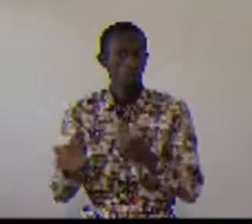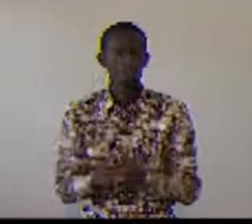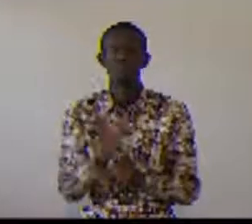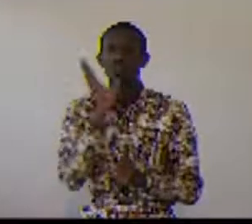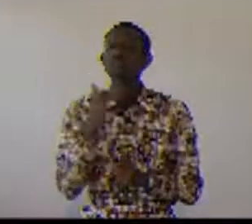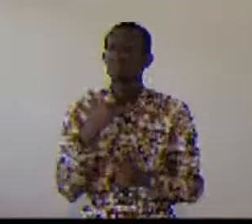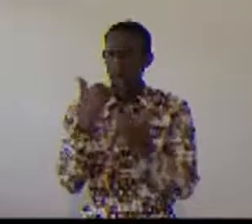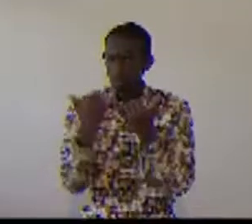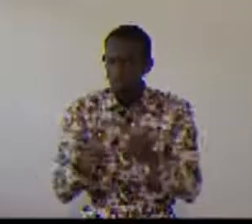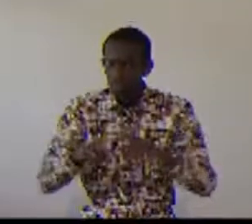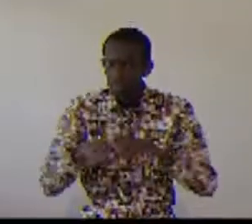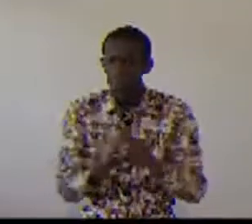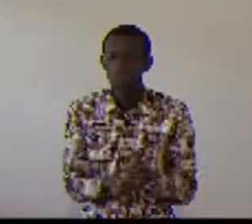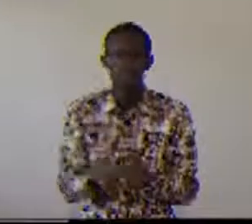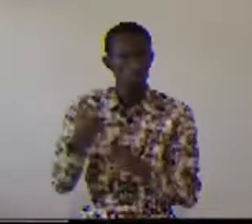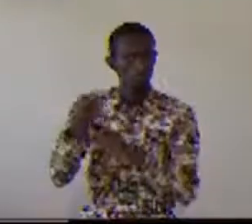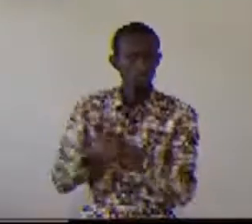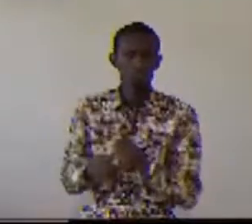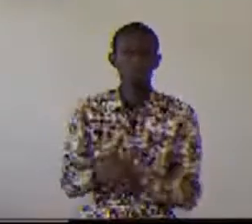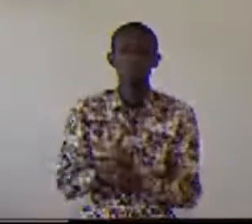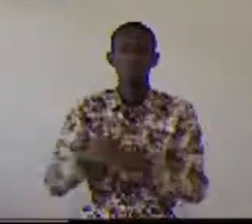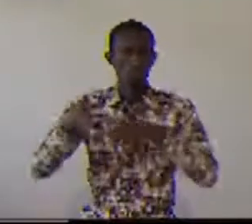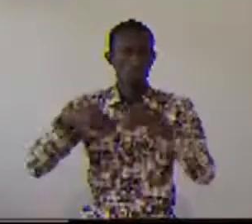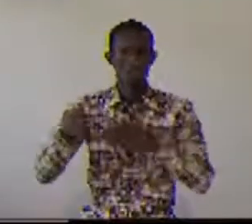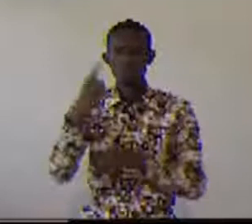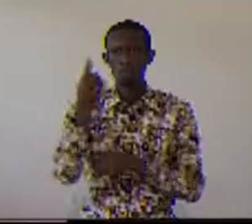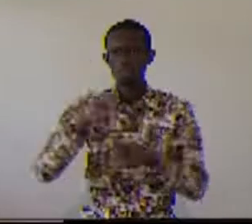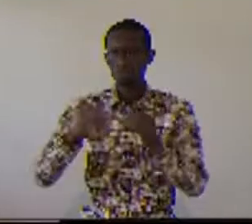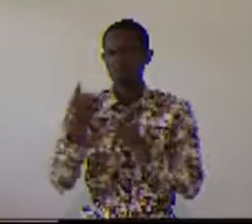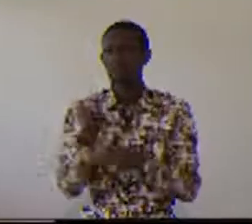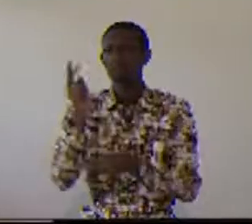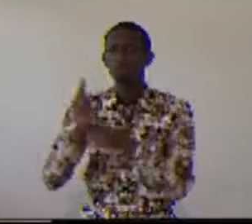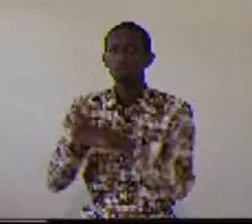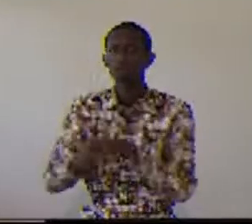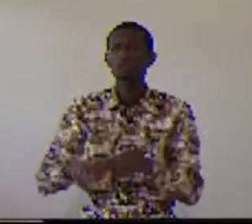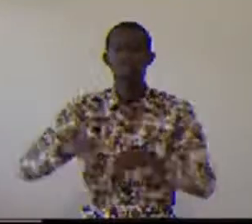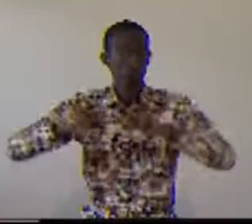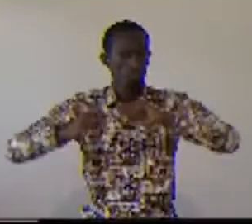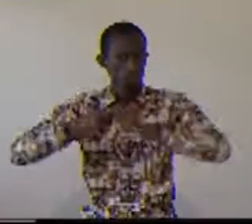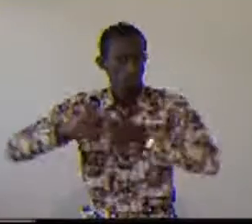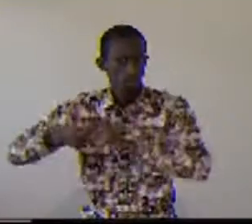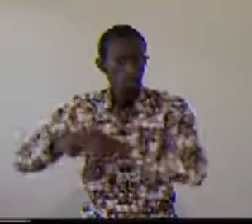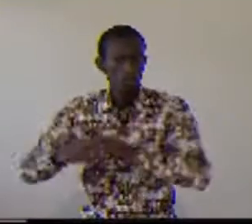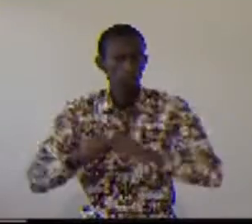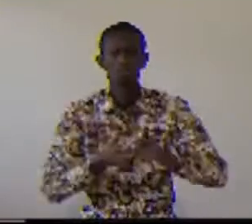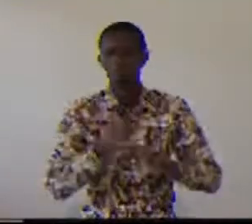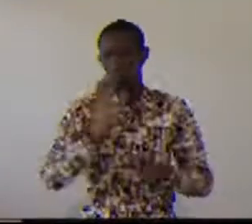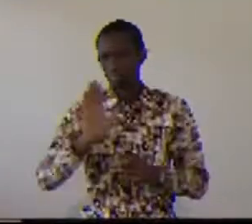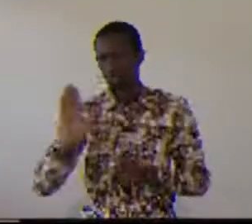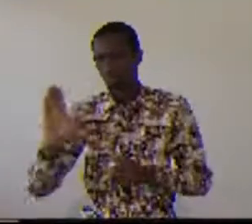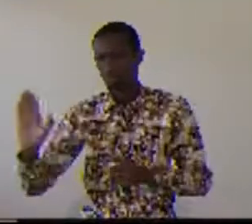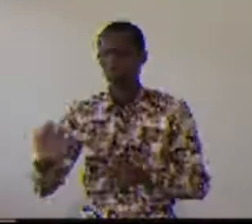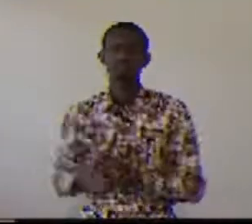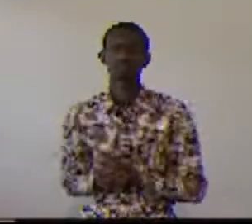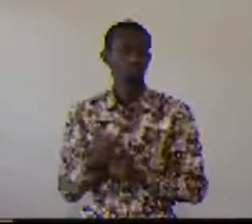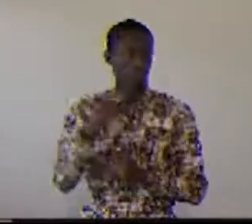number 1, metallic character. What is metallic character? We know that in the